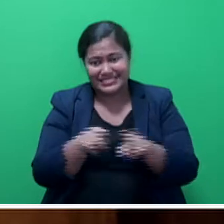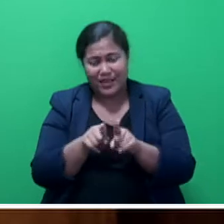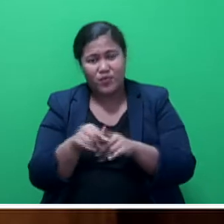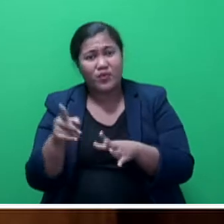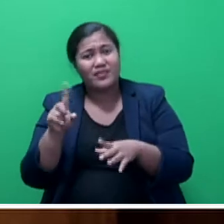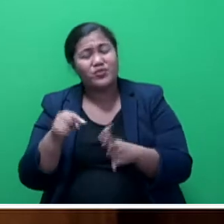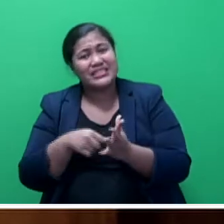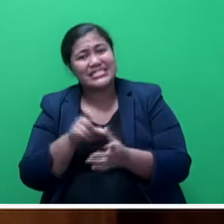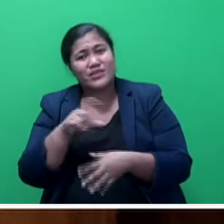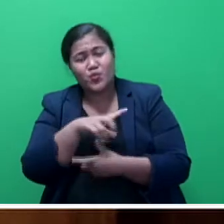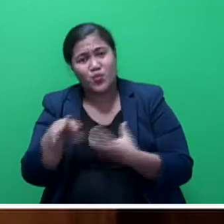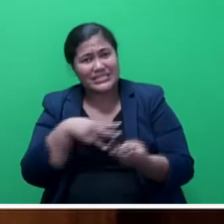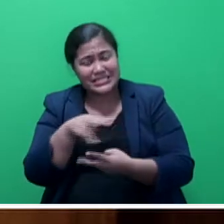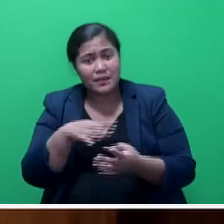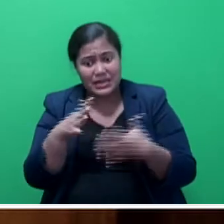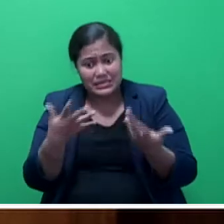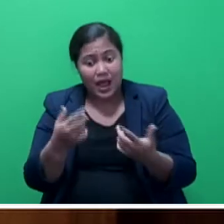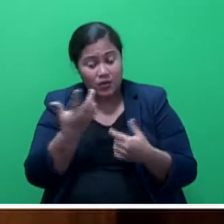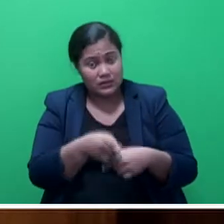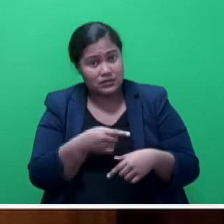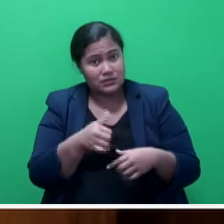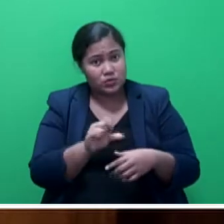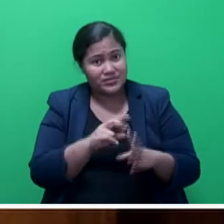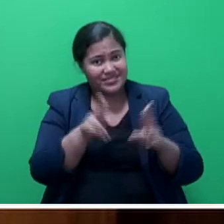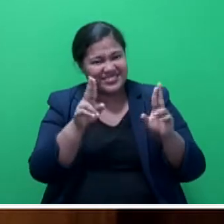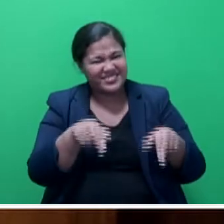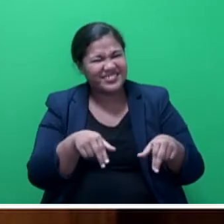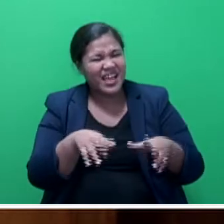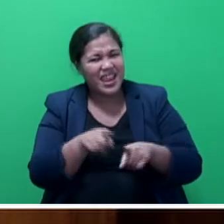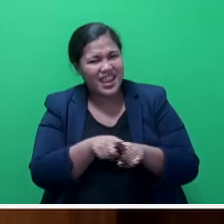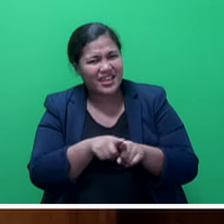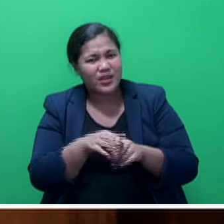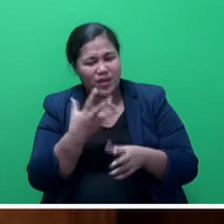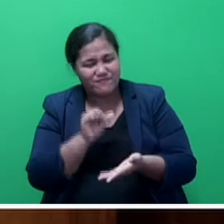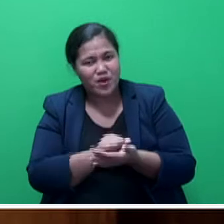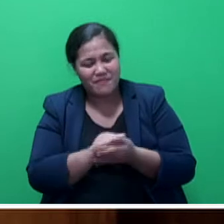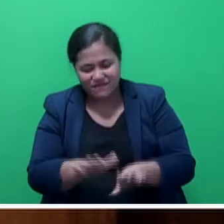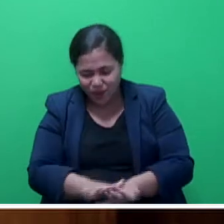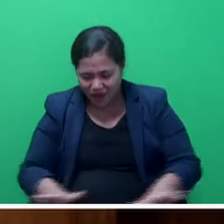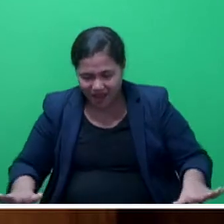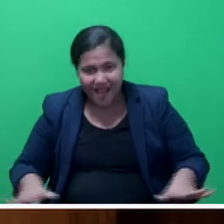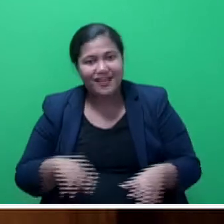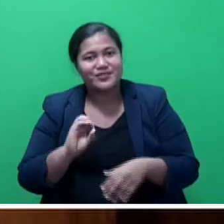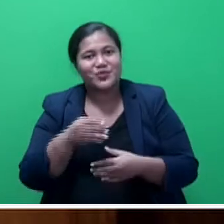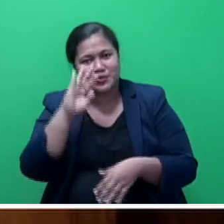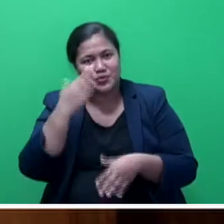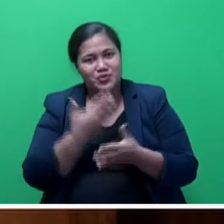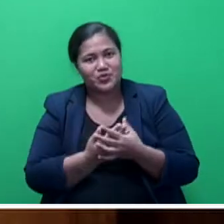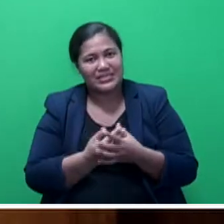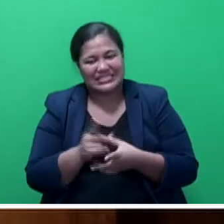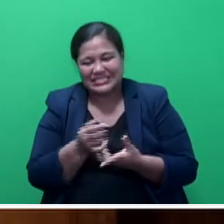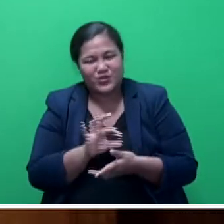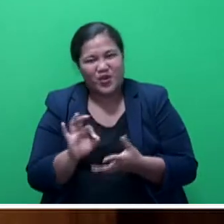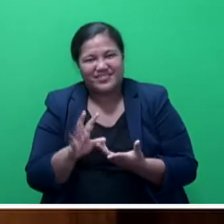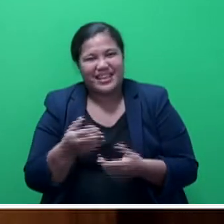we made sure that these temporary learning spaces came with the proper flooring, and so that students would not be subjected to